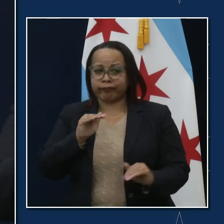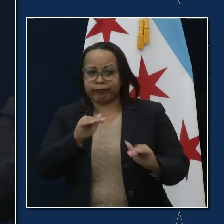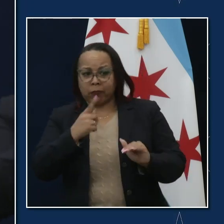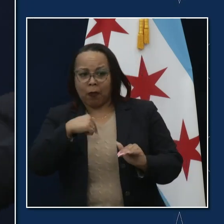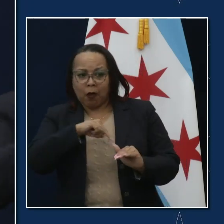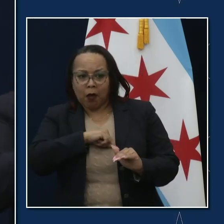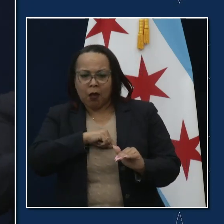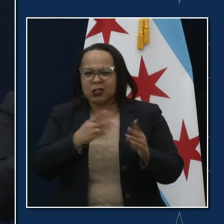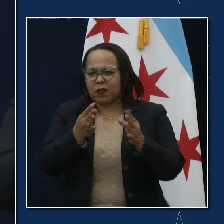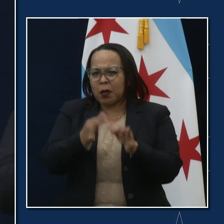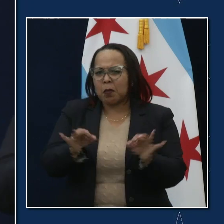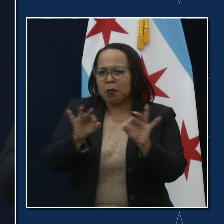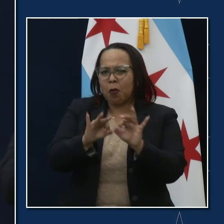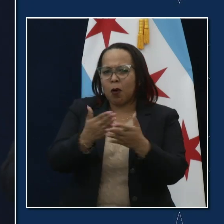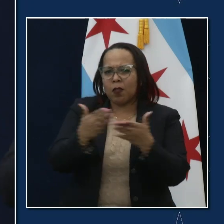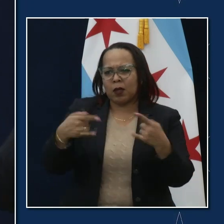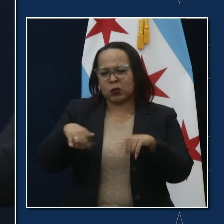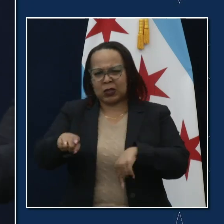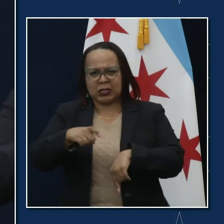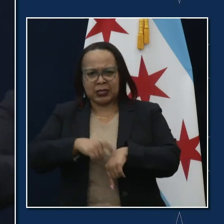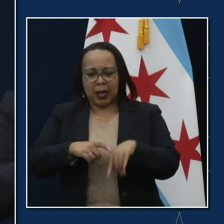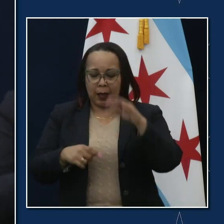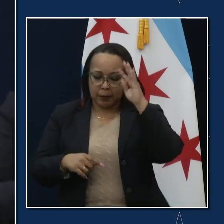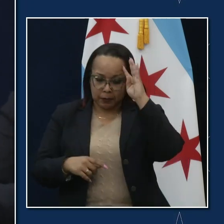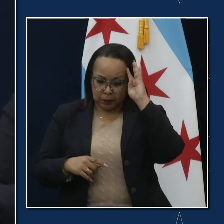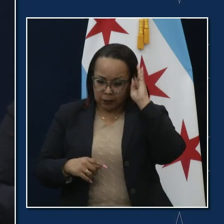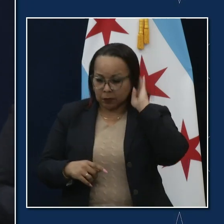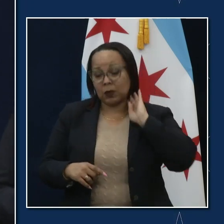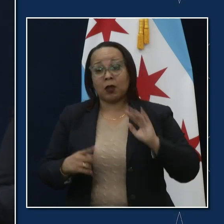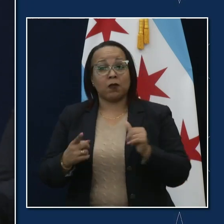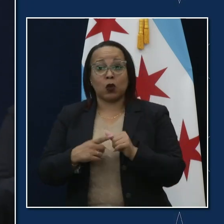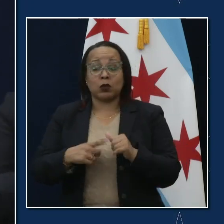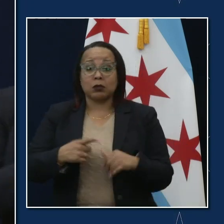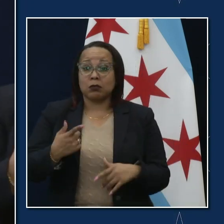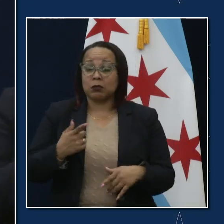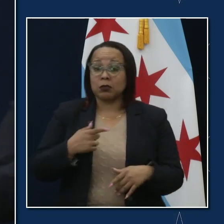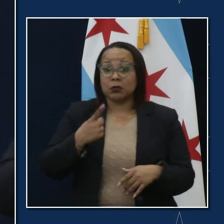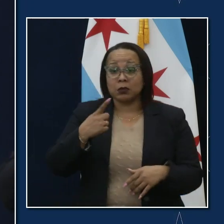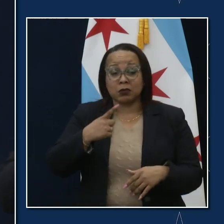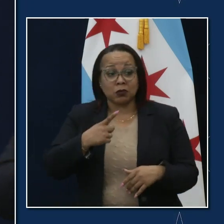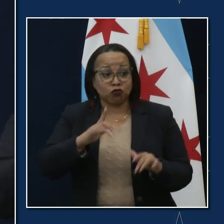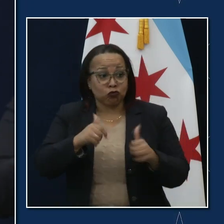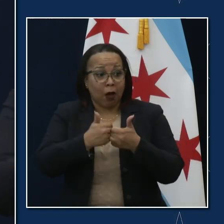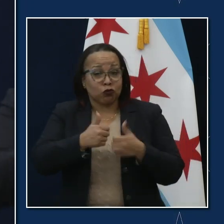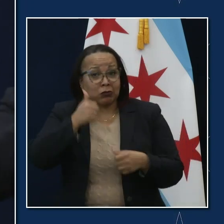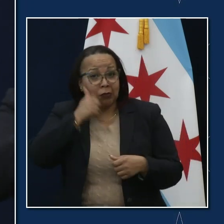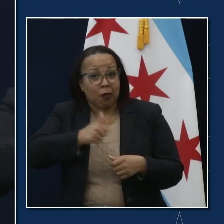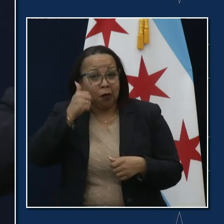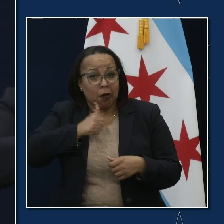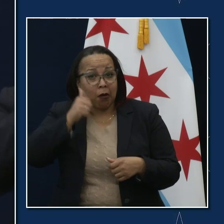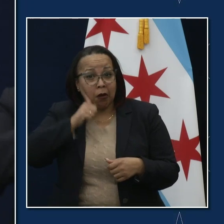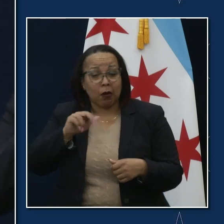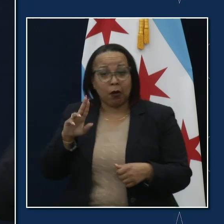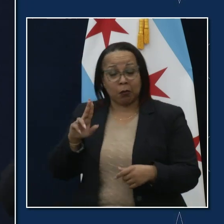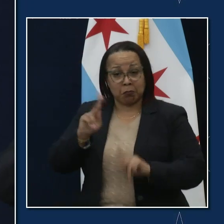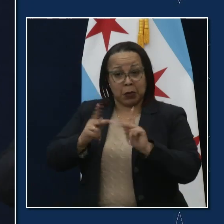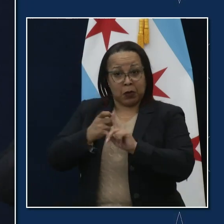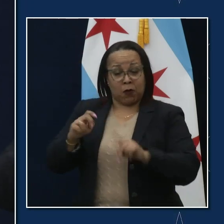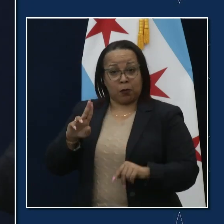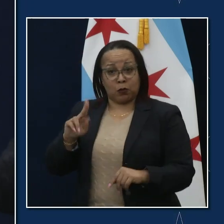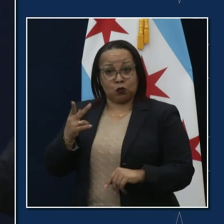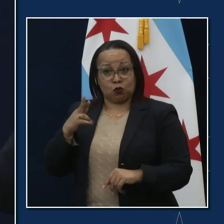a few important things in this time. First and foremost, the daily challenges that Ukrainian people